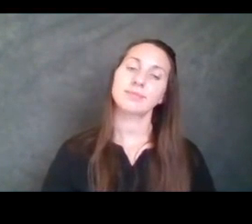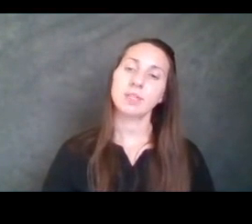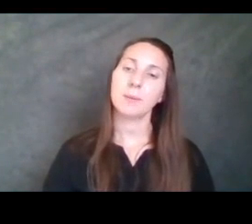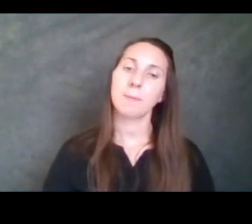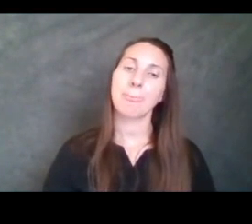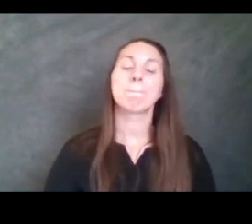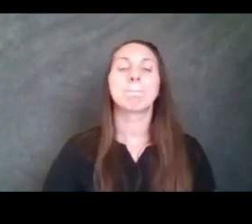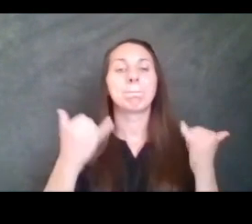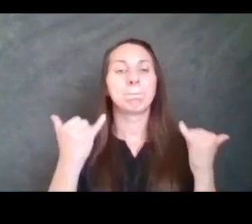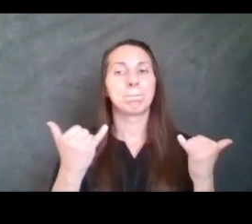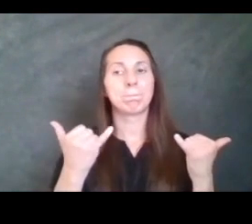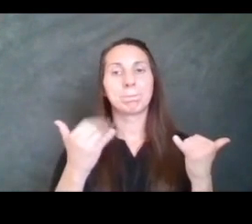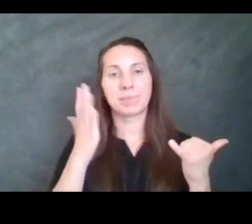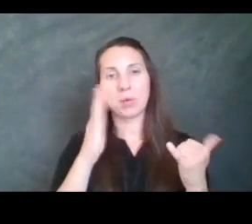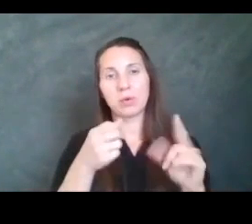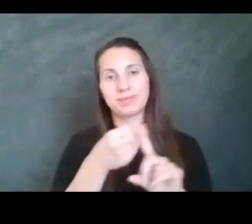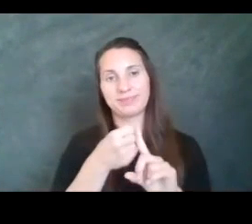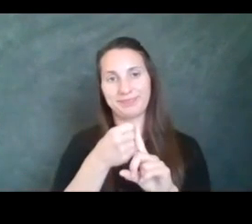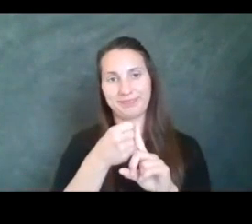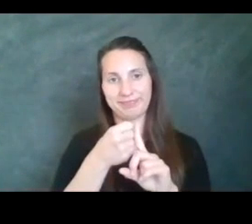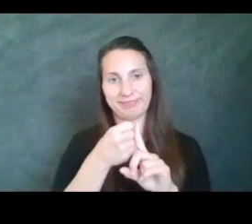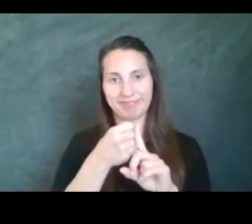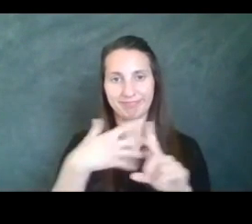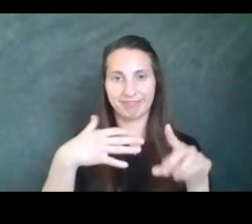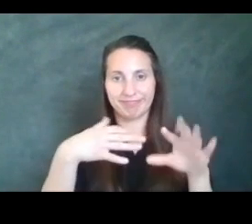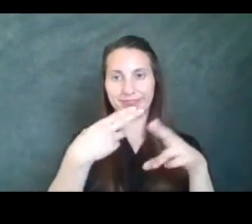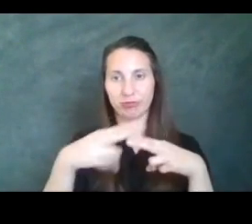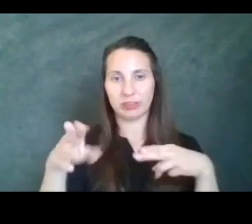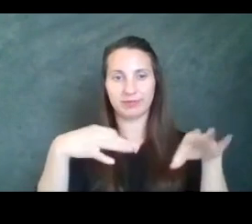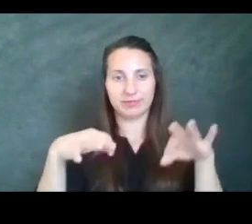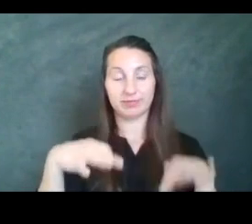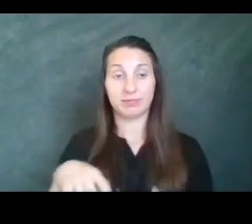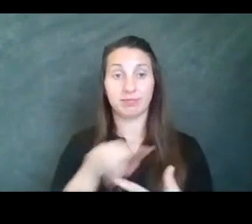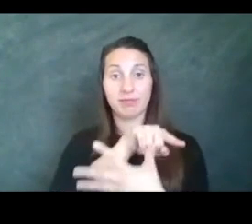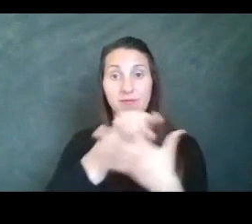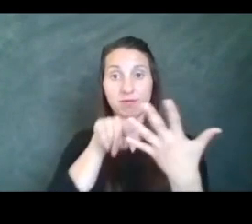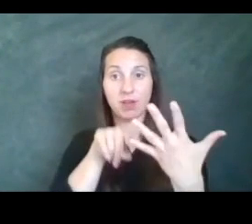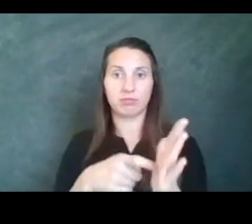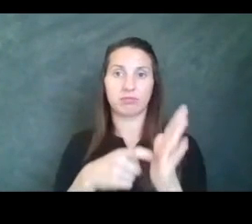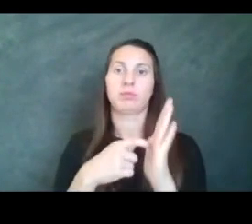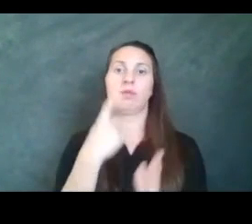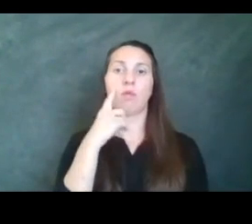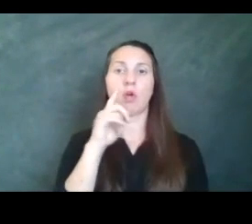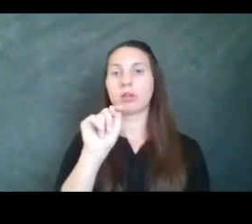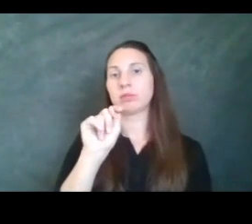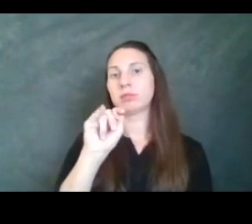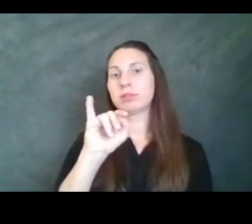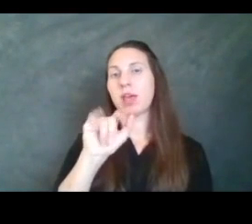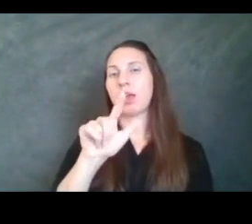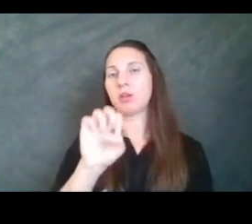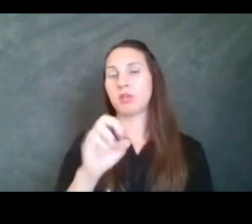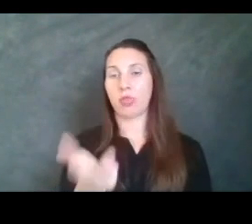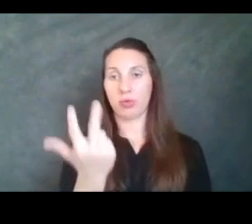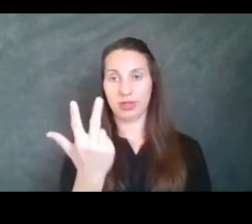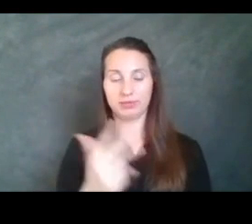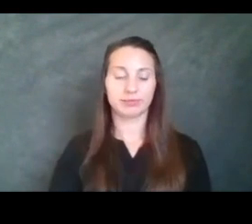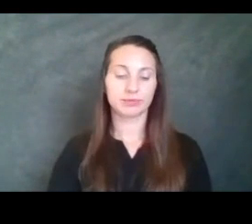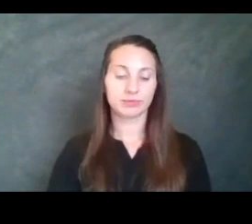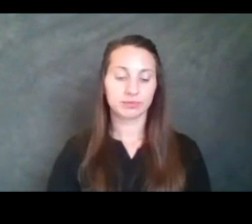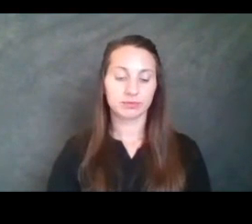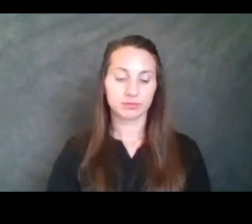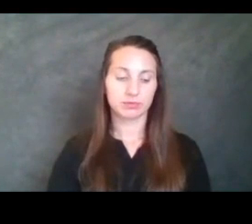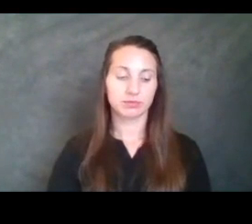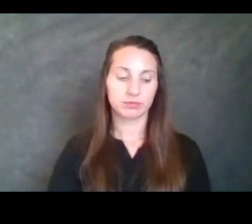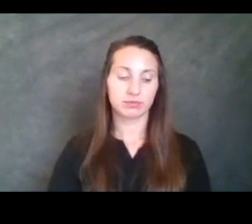Today I'm going to briefly discuss the 5 requirements under Title III of the ADA. What Title